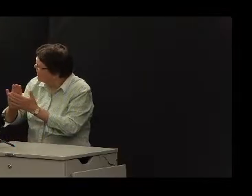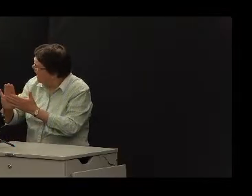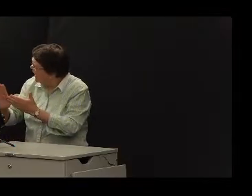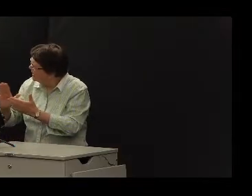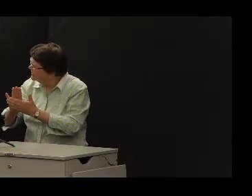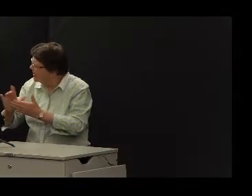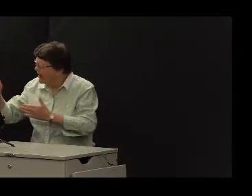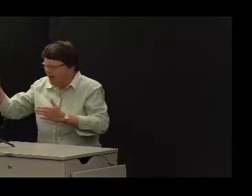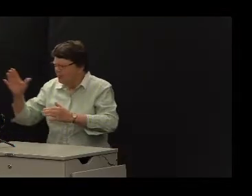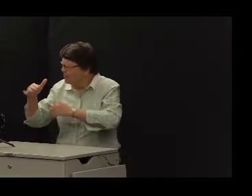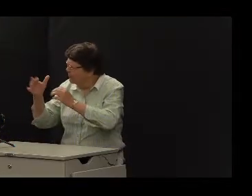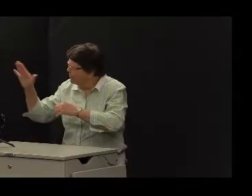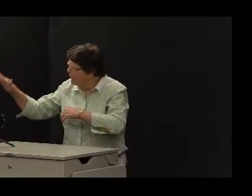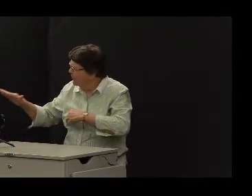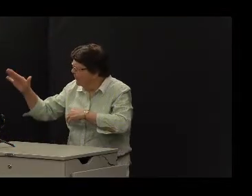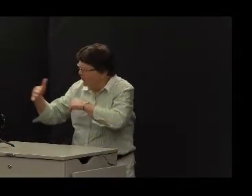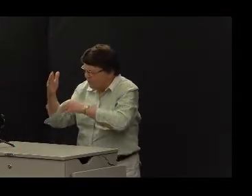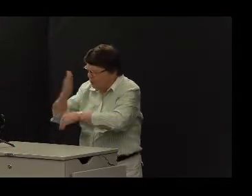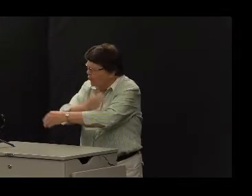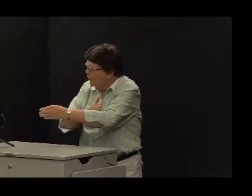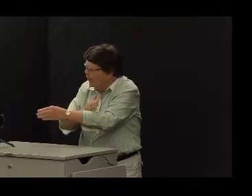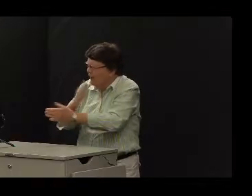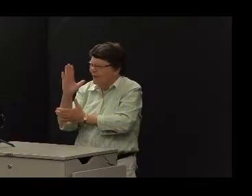Oh, I know, yes, it's gonna cost.